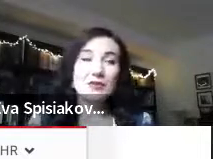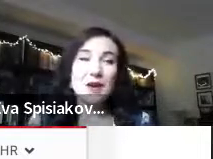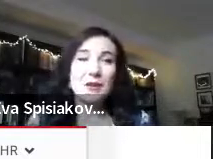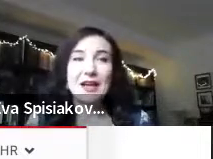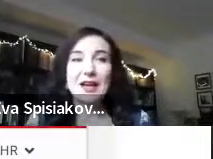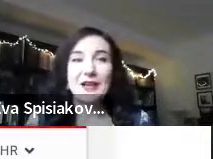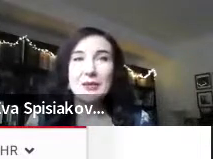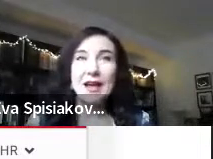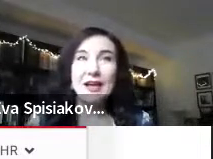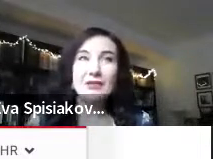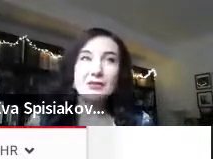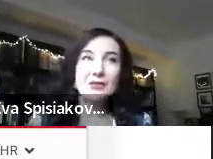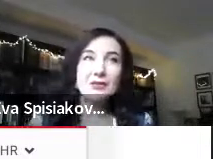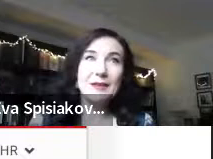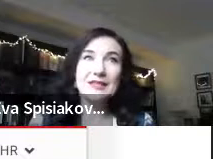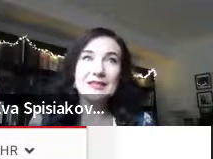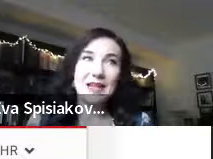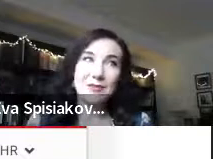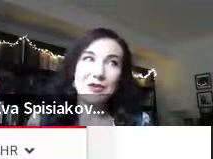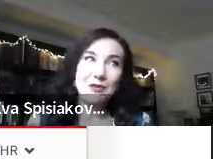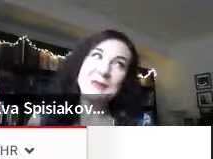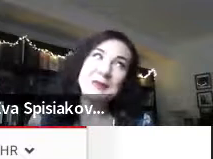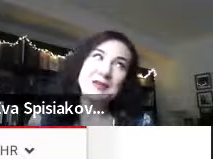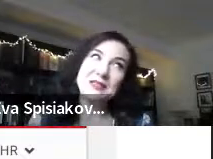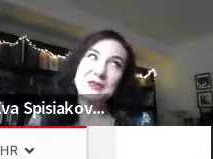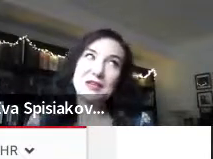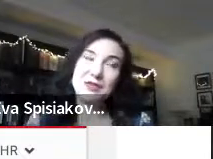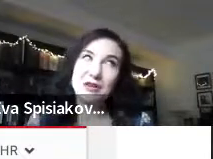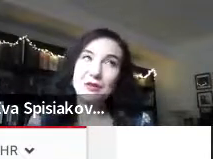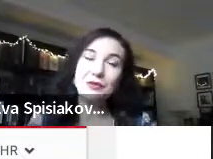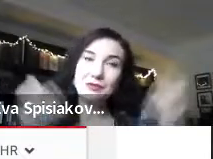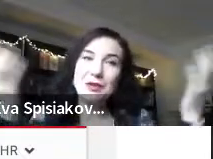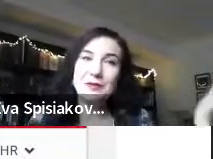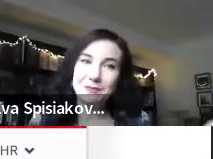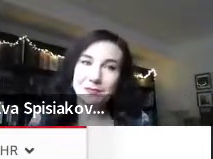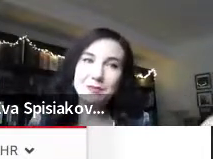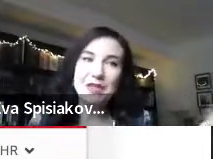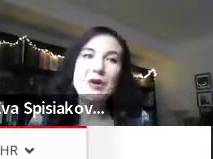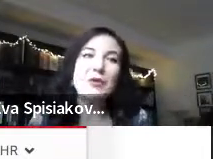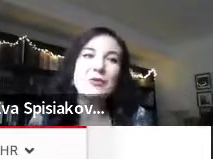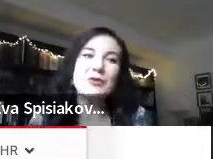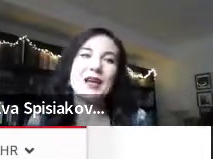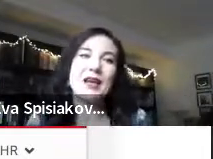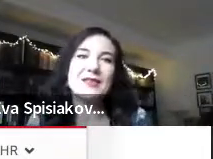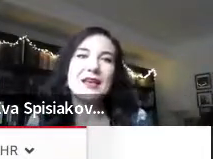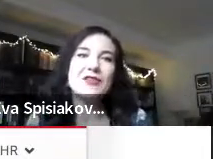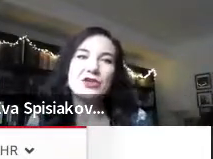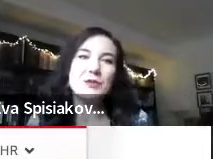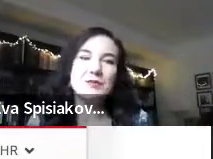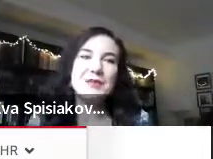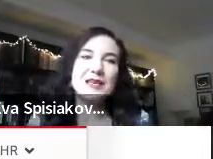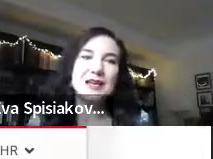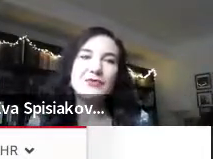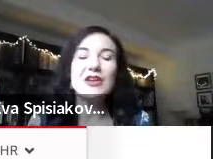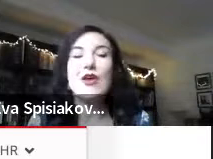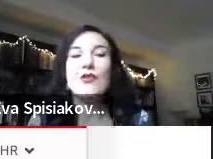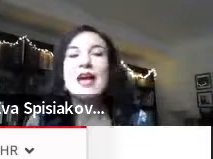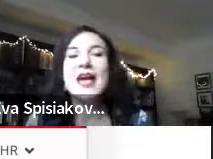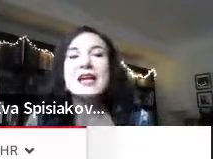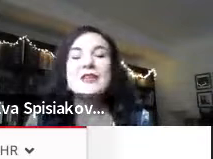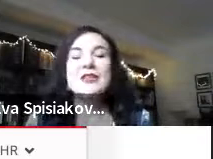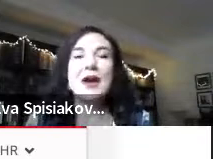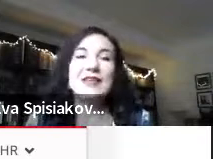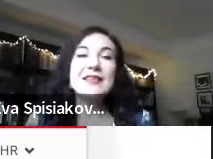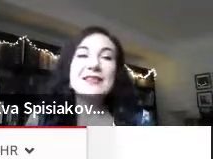is overcrowded, and the way to limit the number of people is to get rid of, well, we know whom they think should be get rid